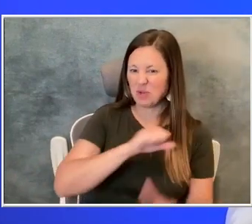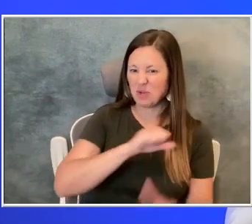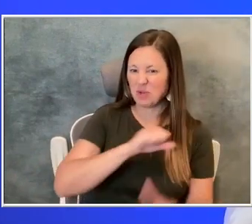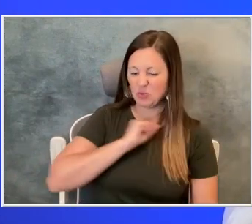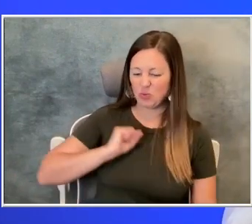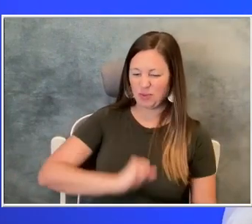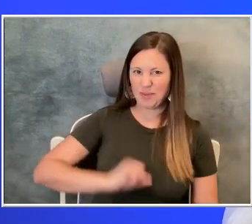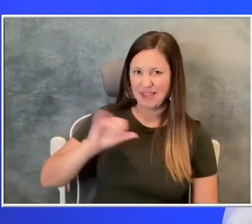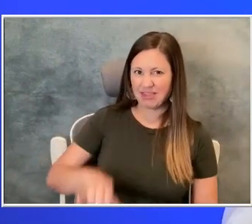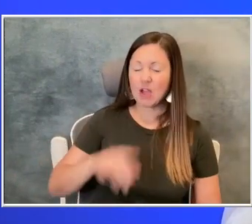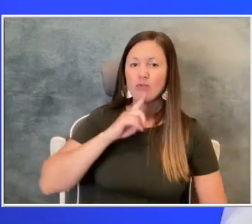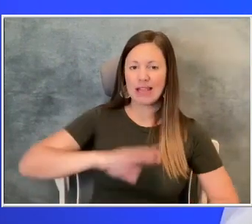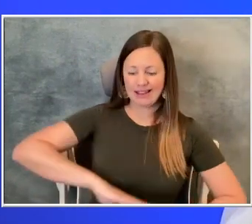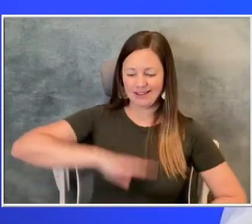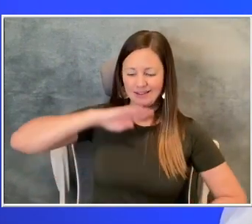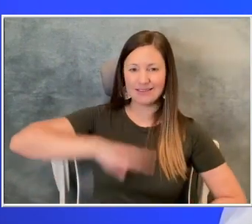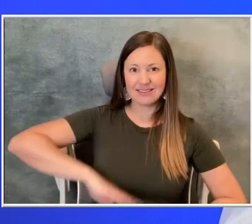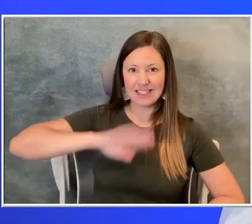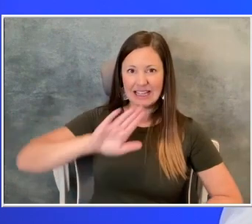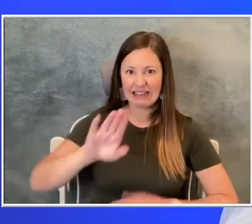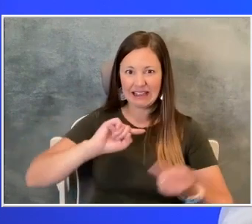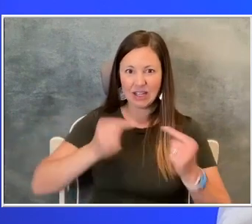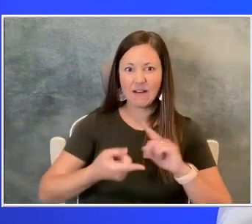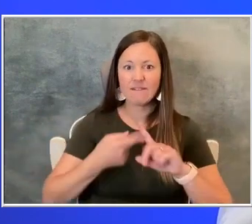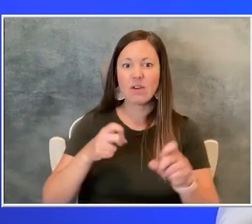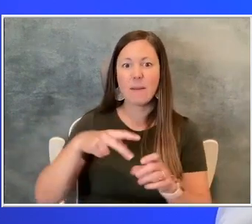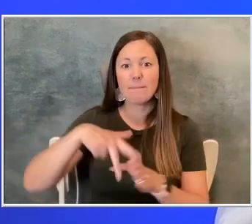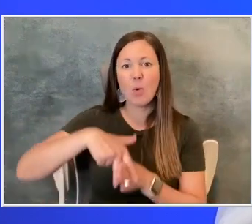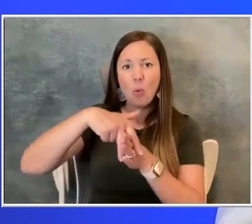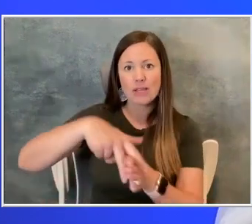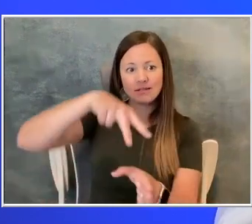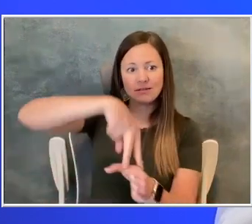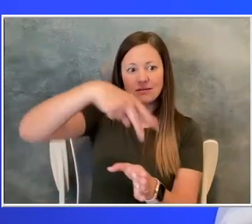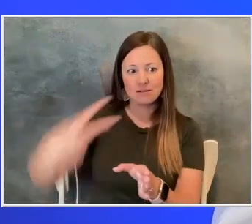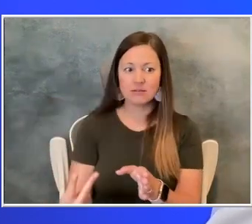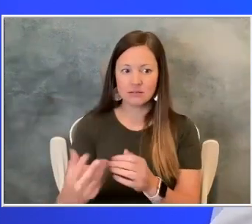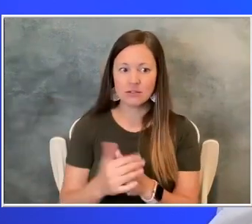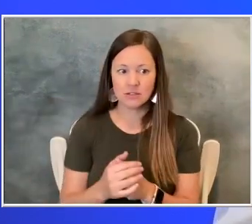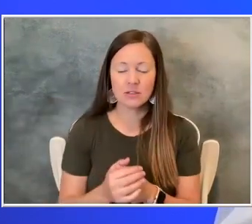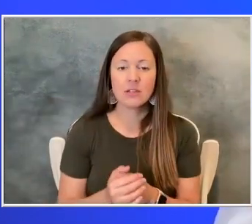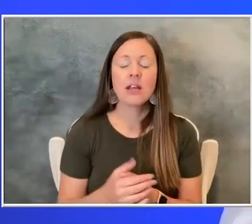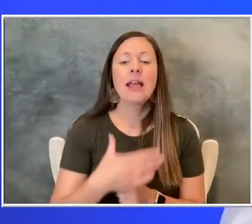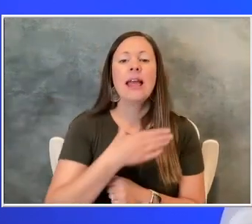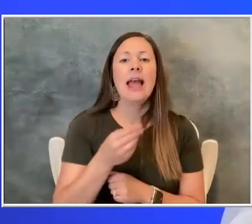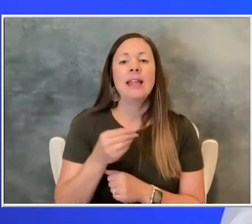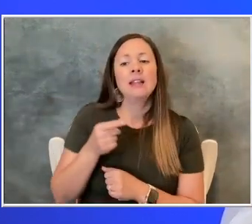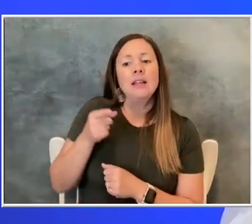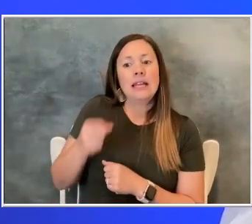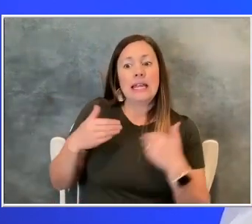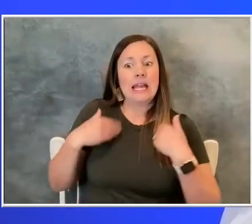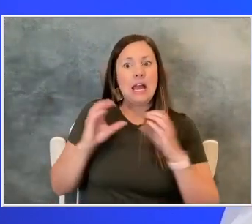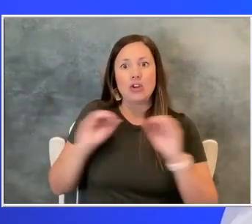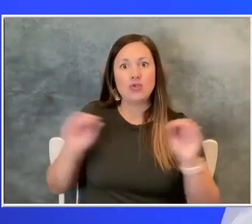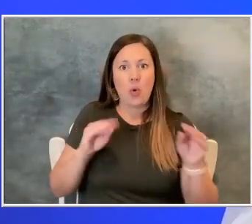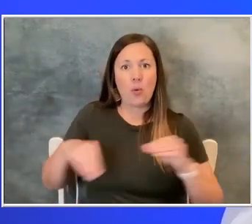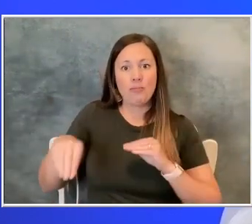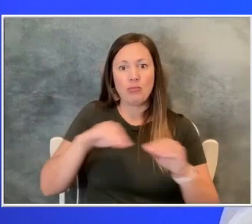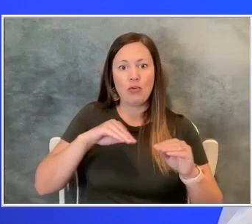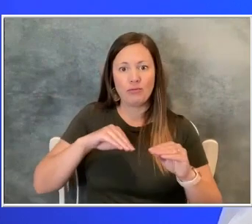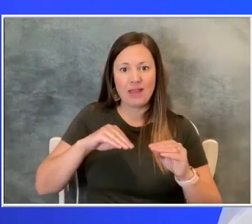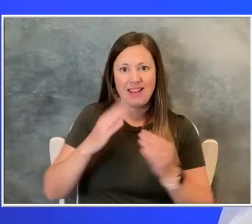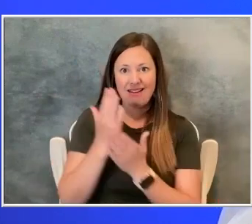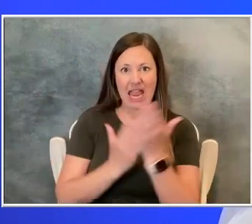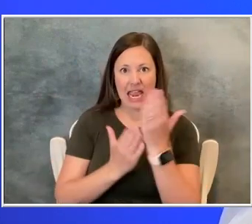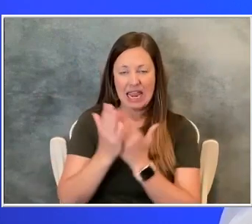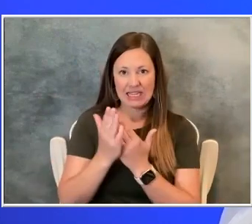from a horse fall, and he, although had no movement or very little movement of his hands